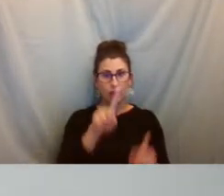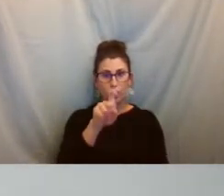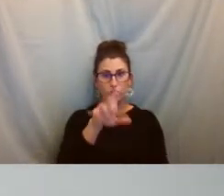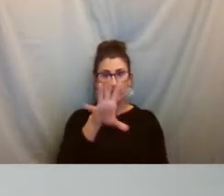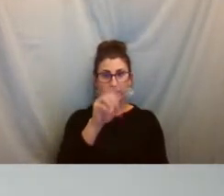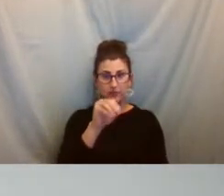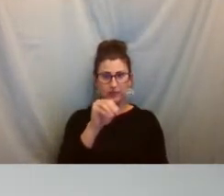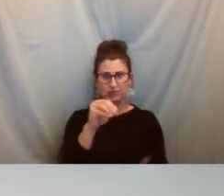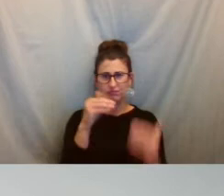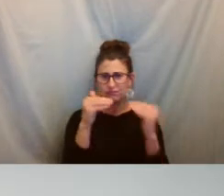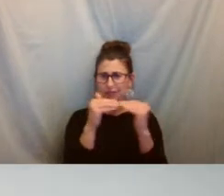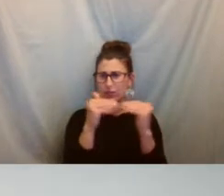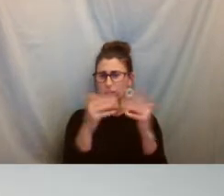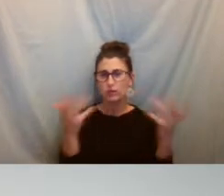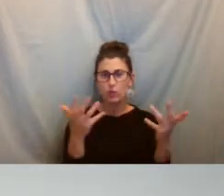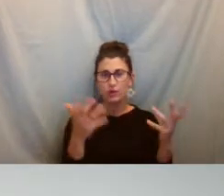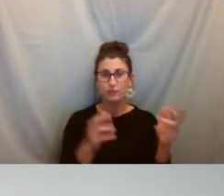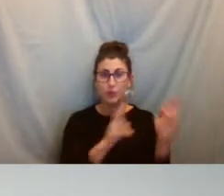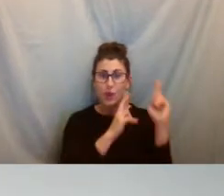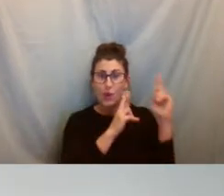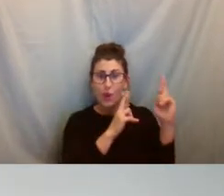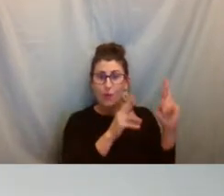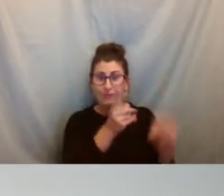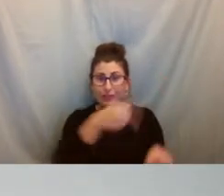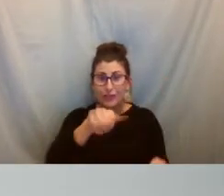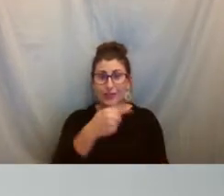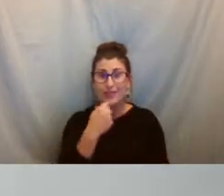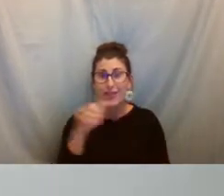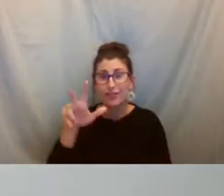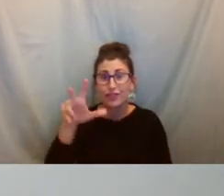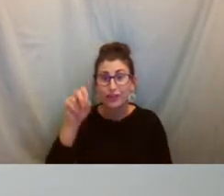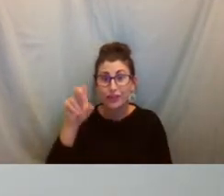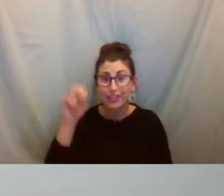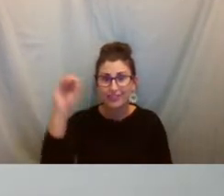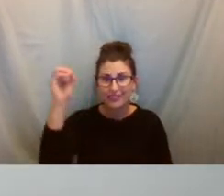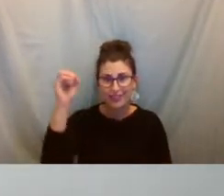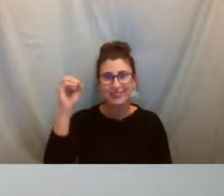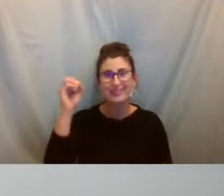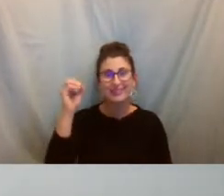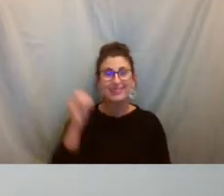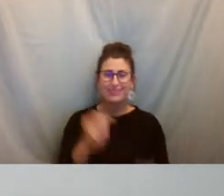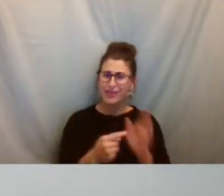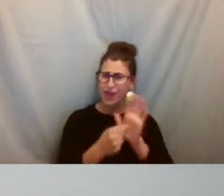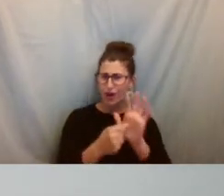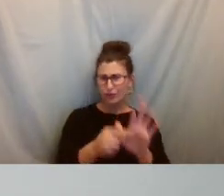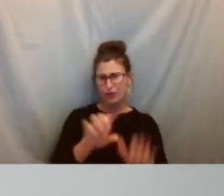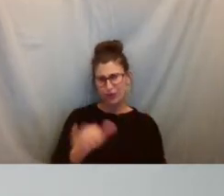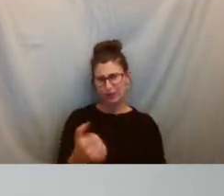Hopefully you said 30 degrees. Let me give you another one.